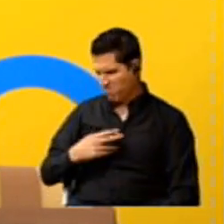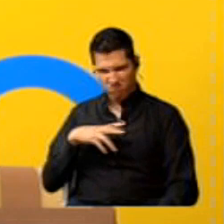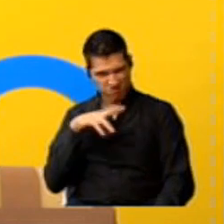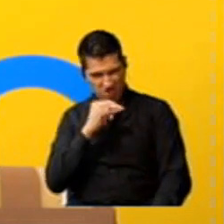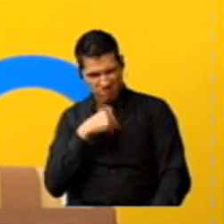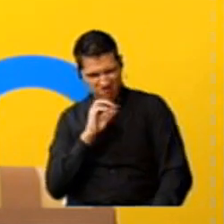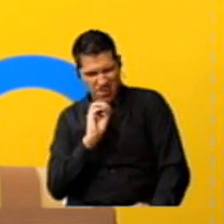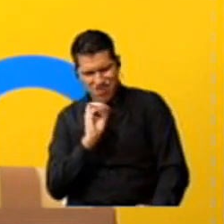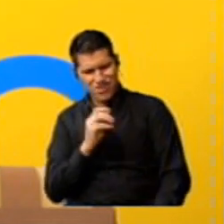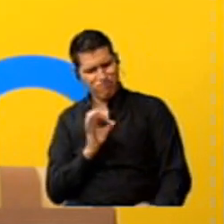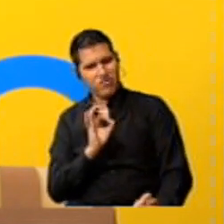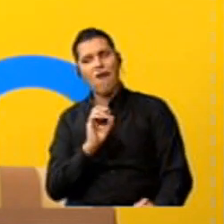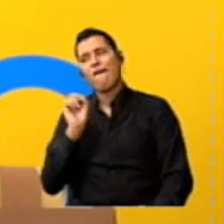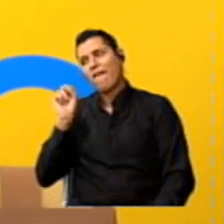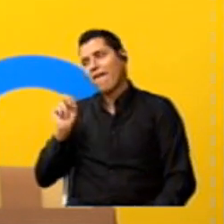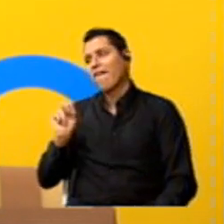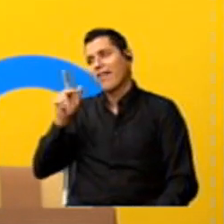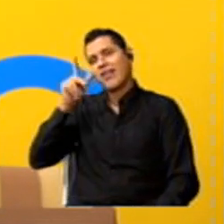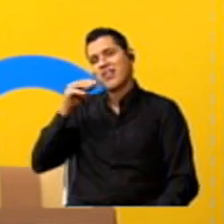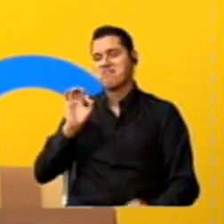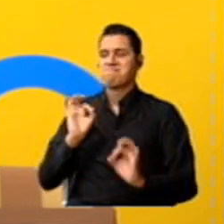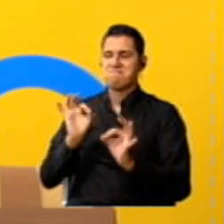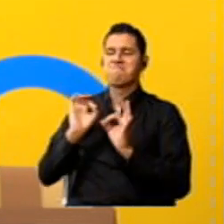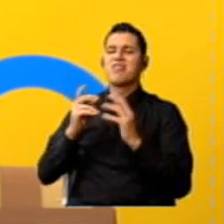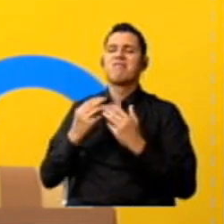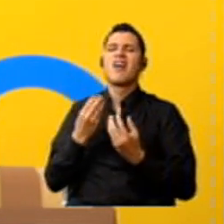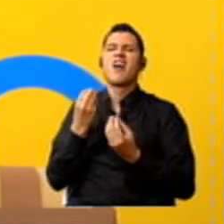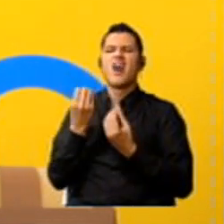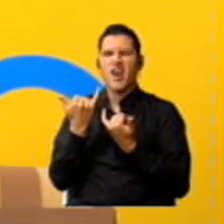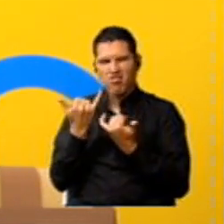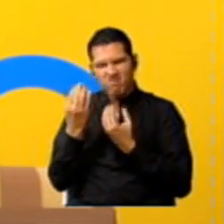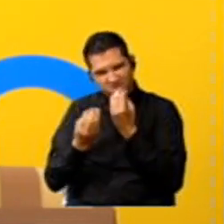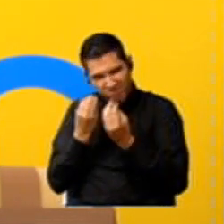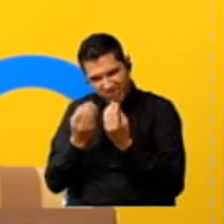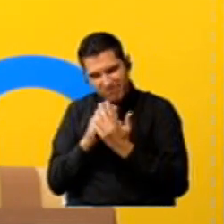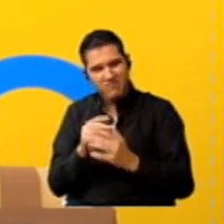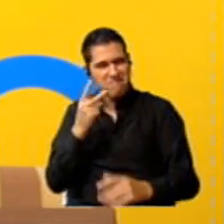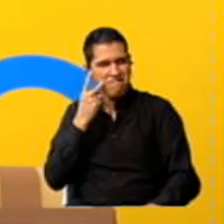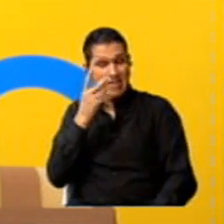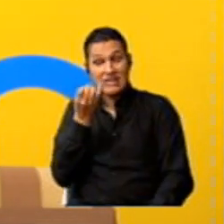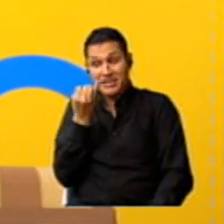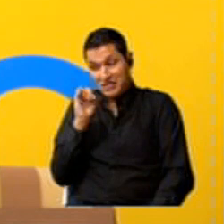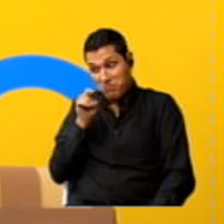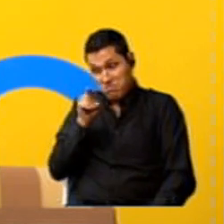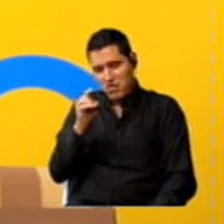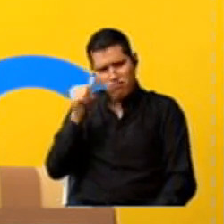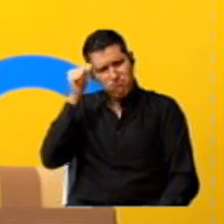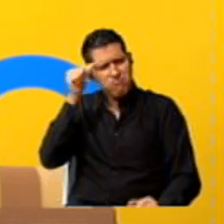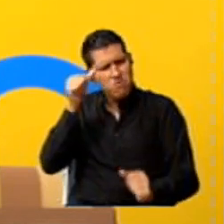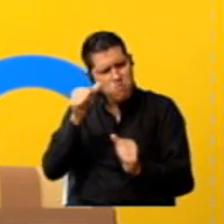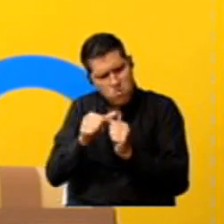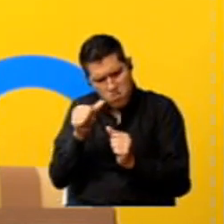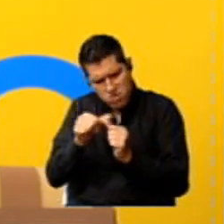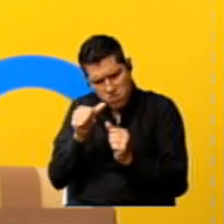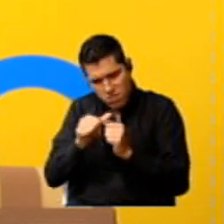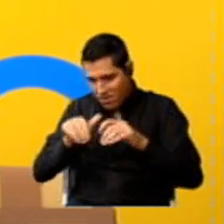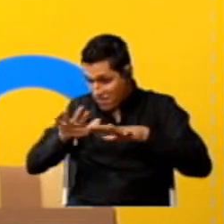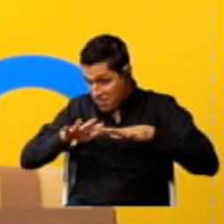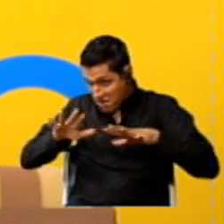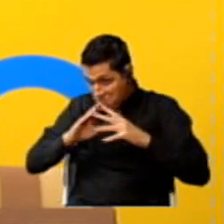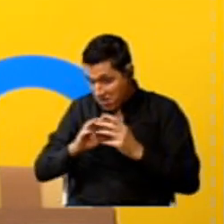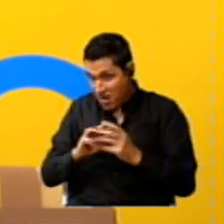Ah, no. Well, good. Now let's see if you remember the